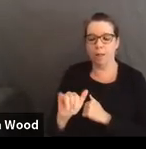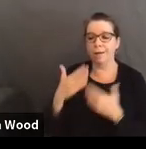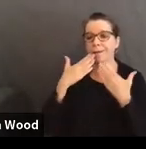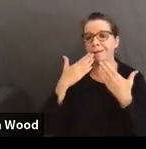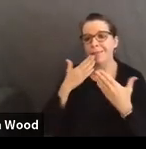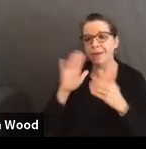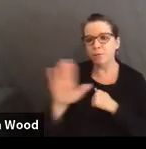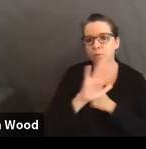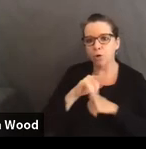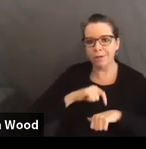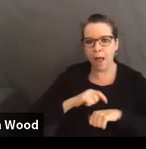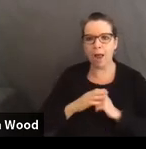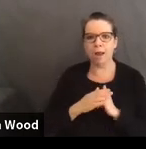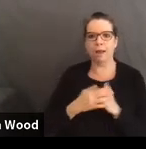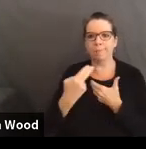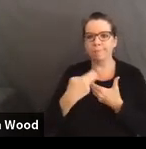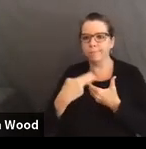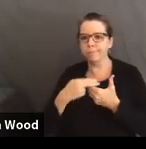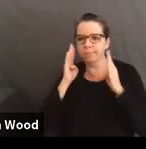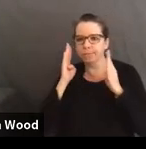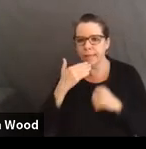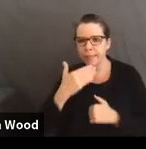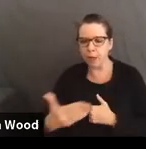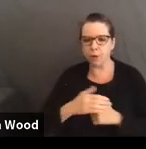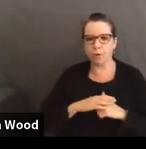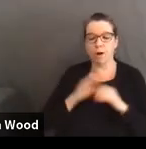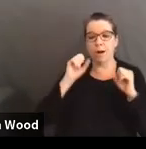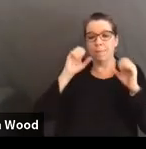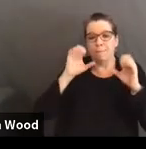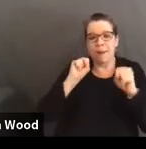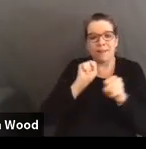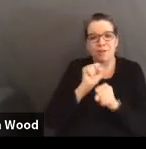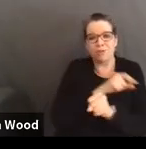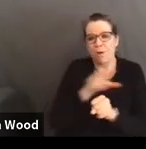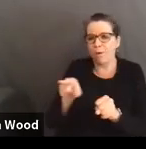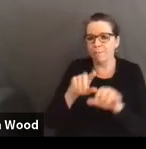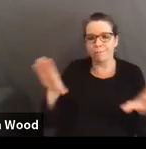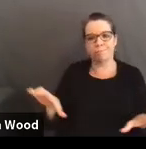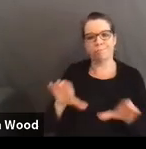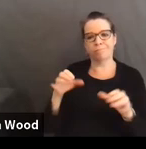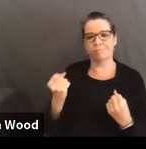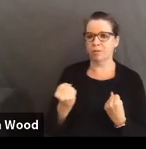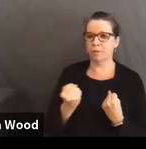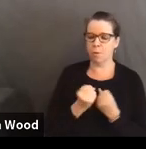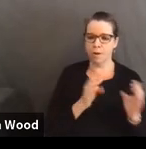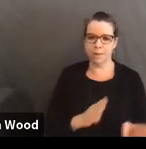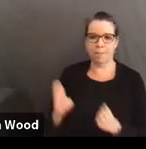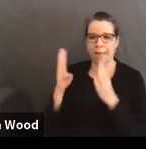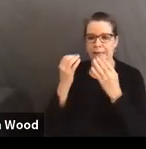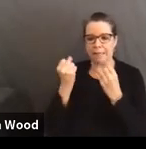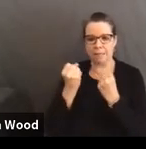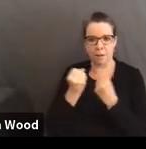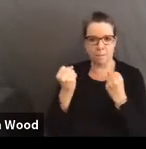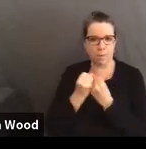for your time, participation, and the amazing job you're doing to support the planning and support